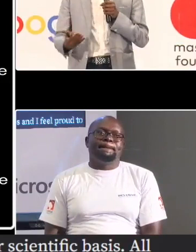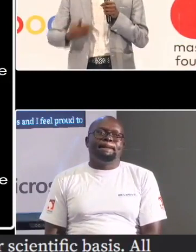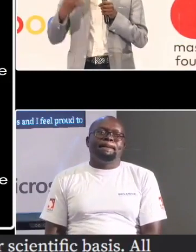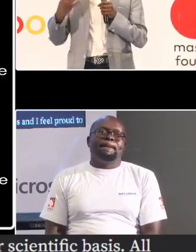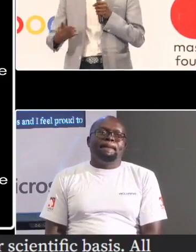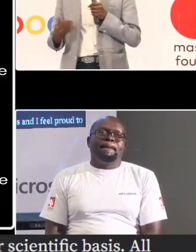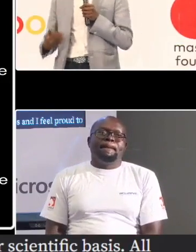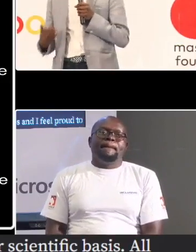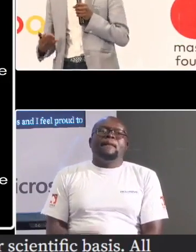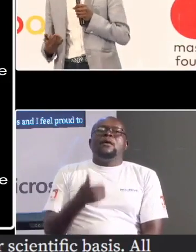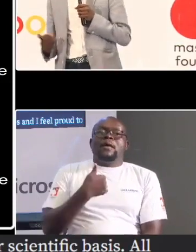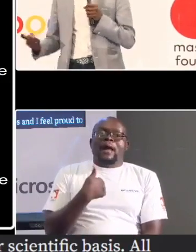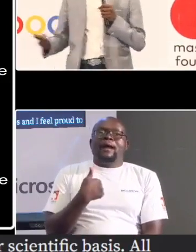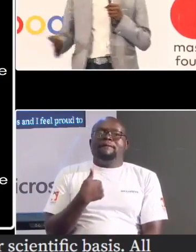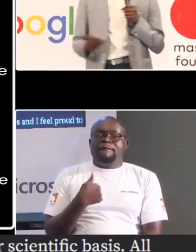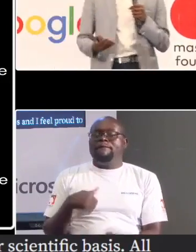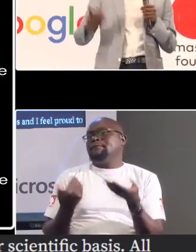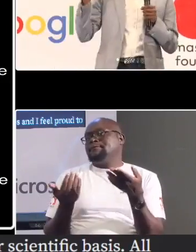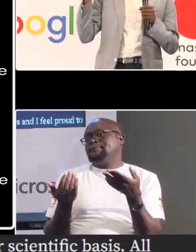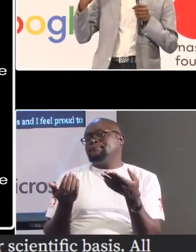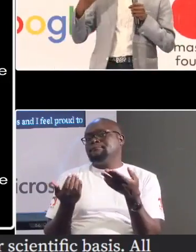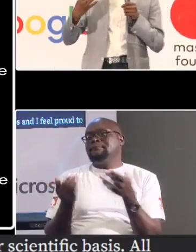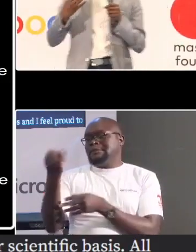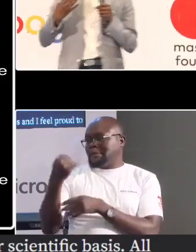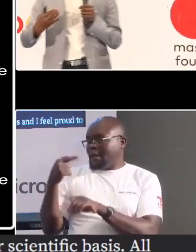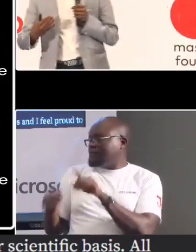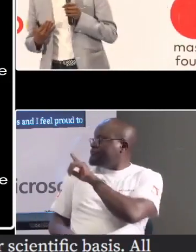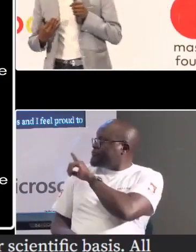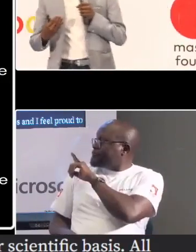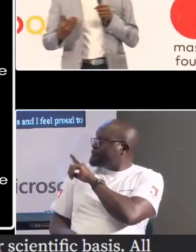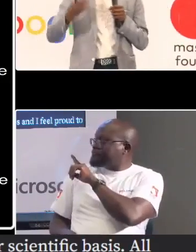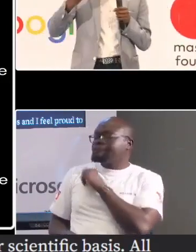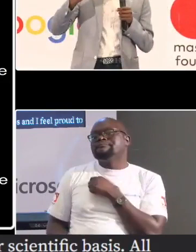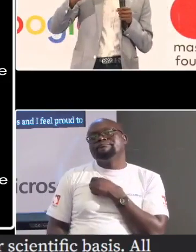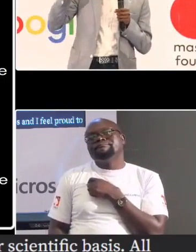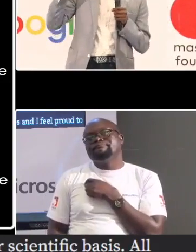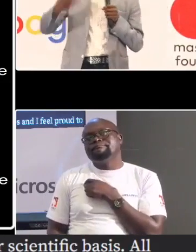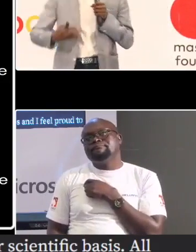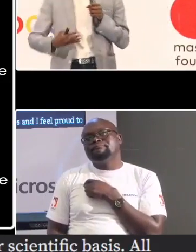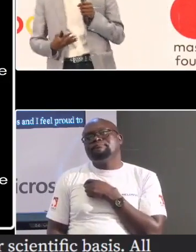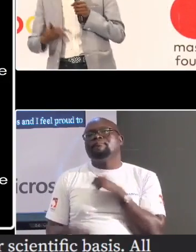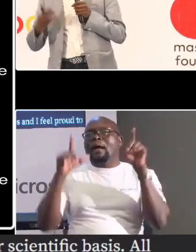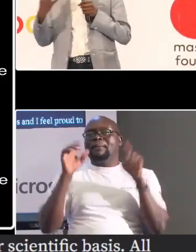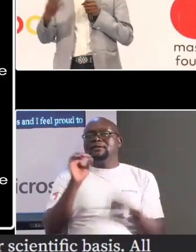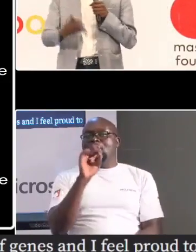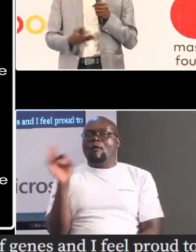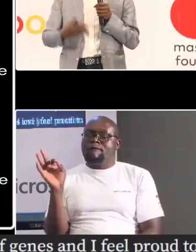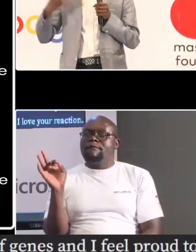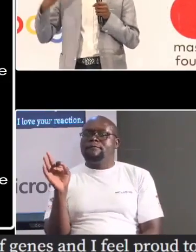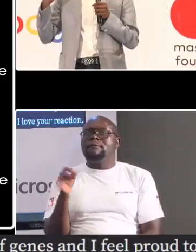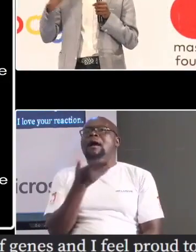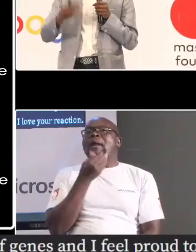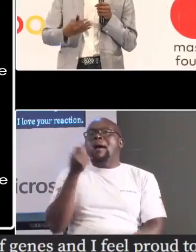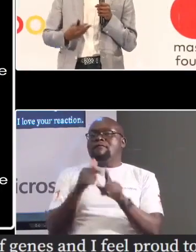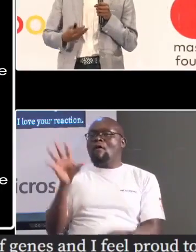And how does this come into design? So on screen is a picture of a gentleman